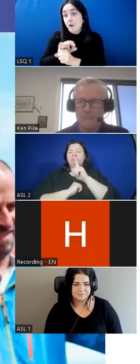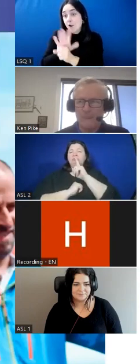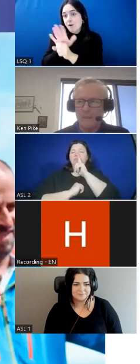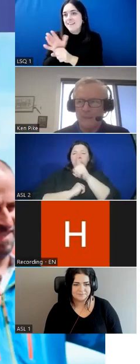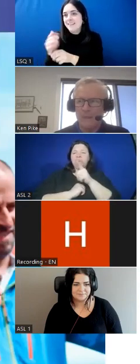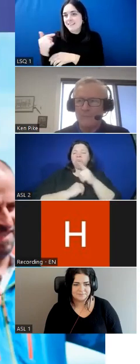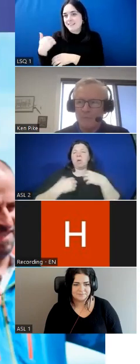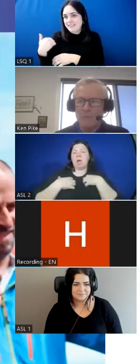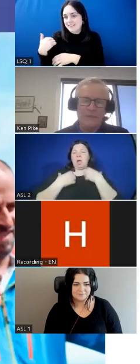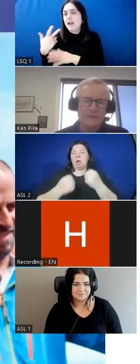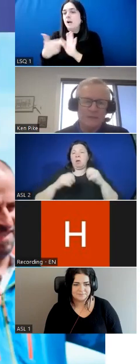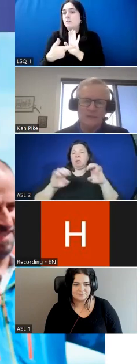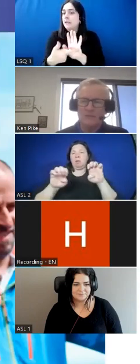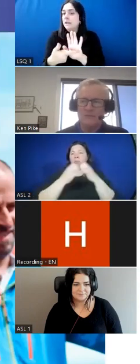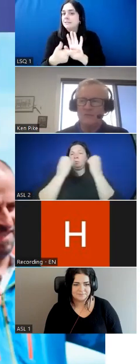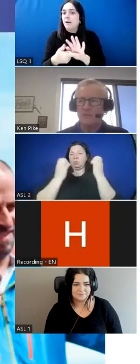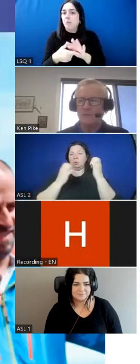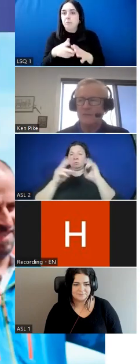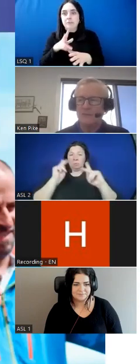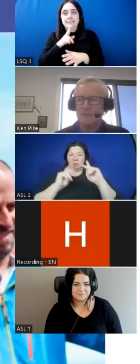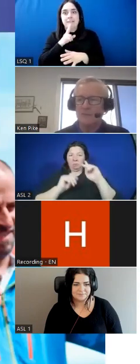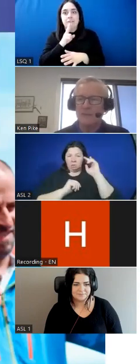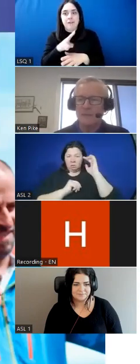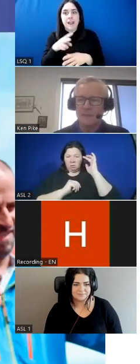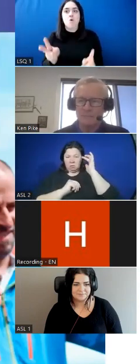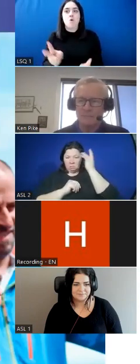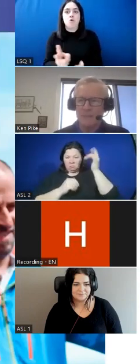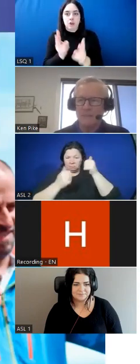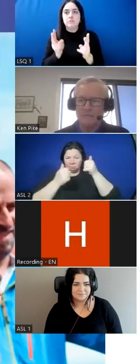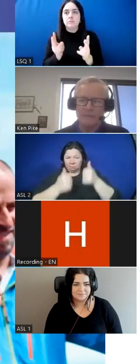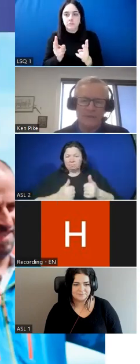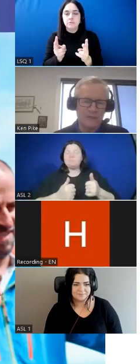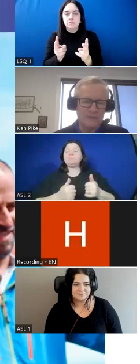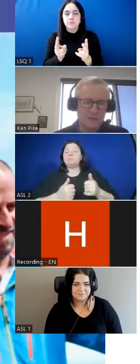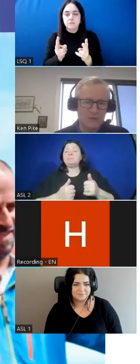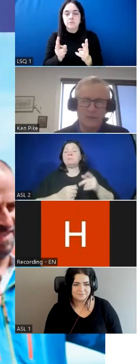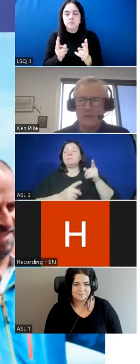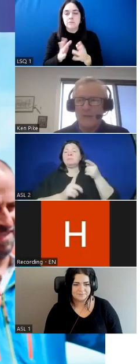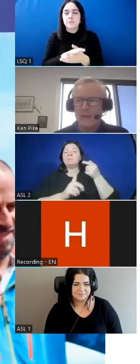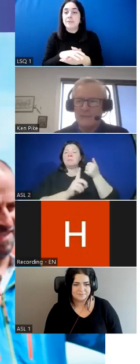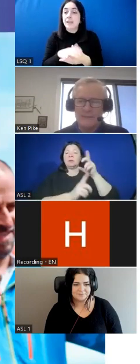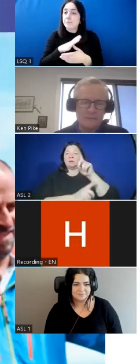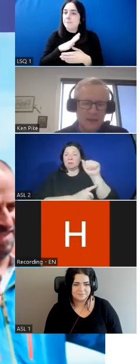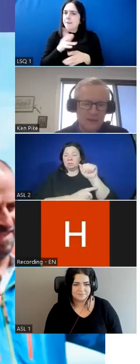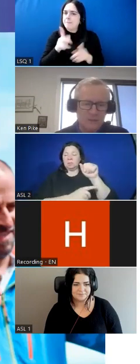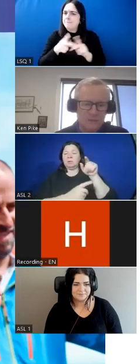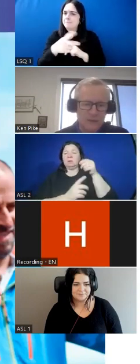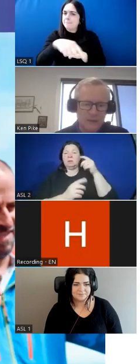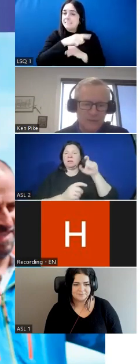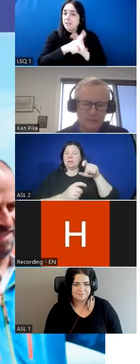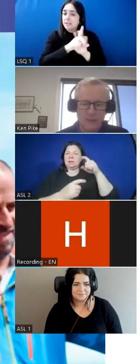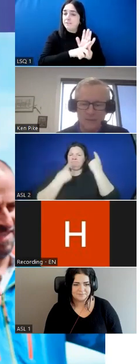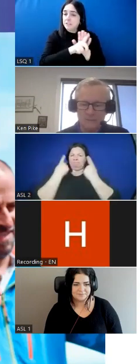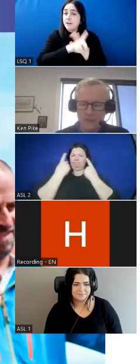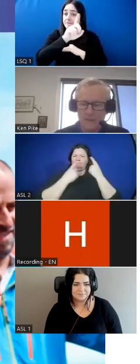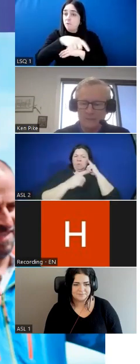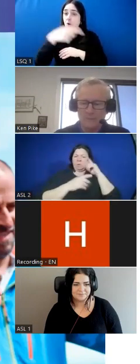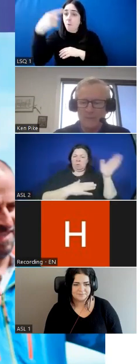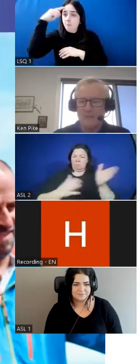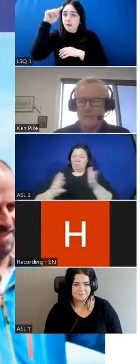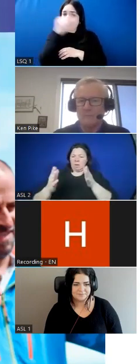emergency. People with an intellectual disability need to be meaningfully considered as these plans are developed